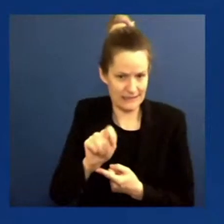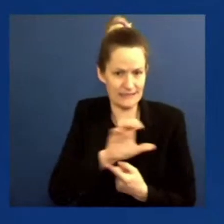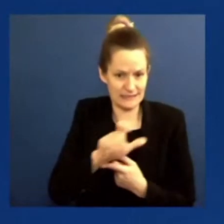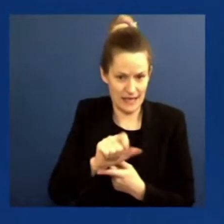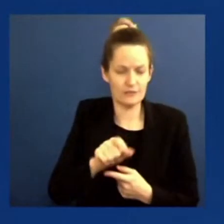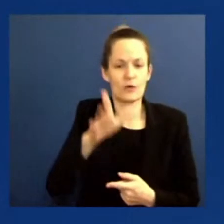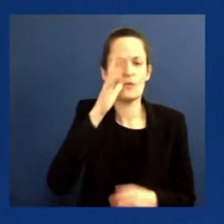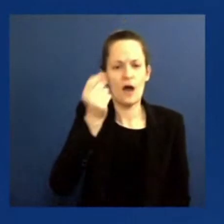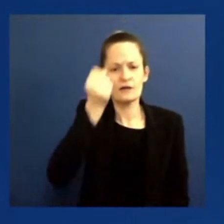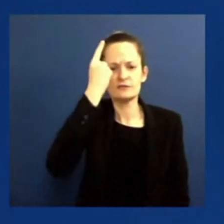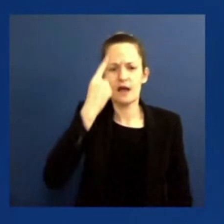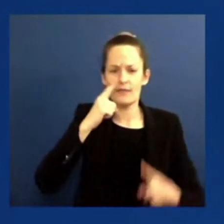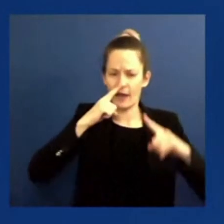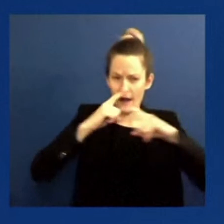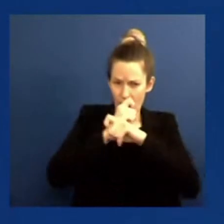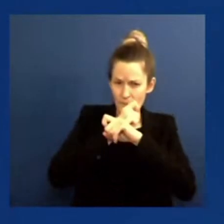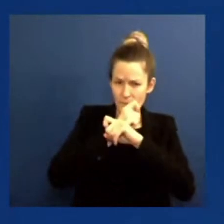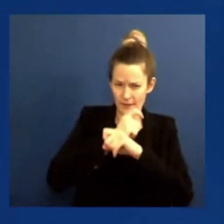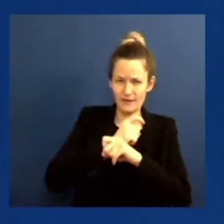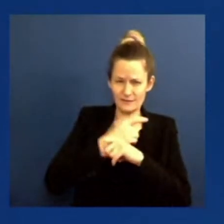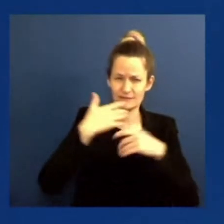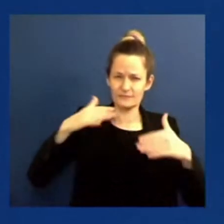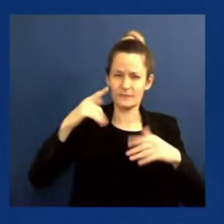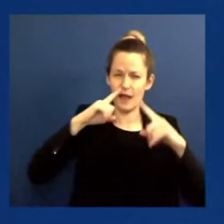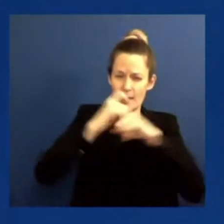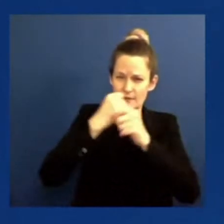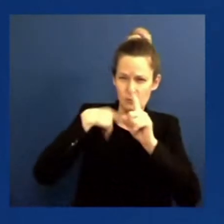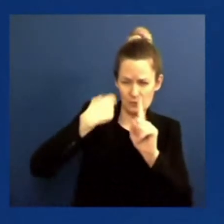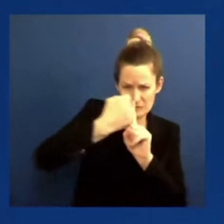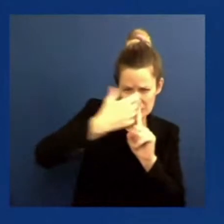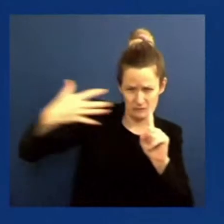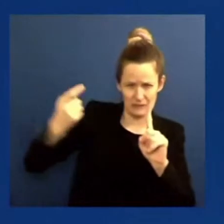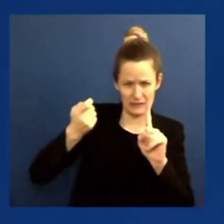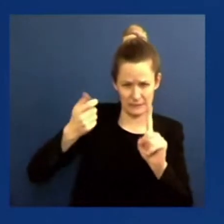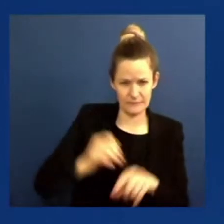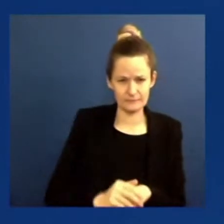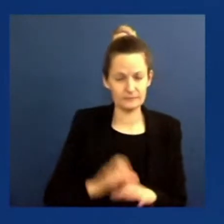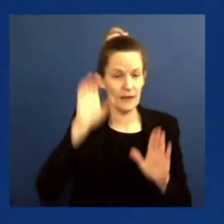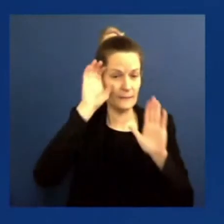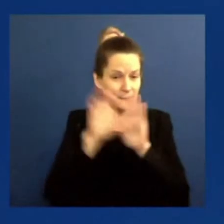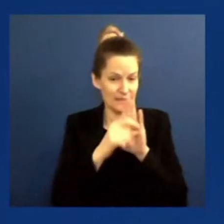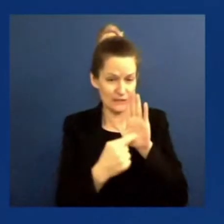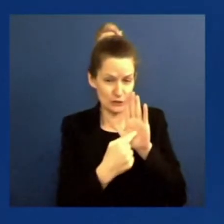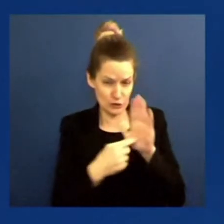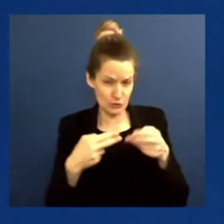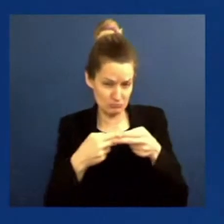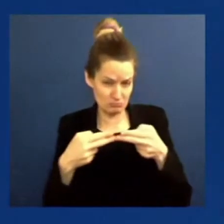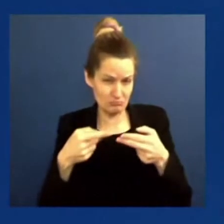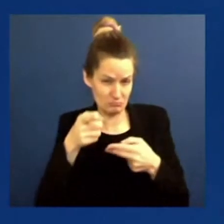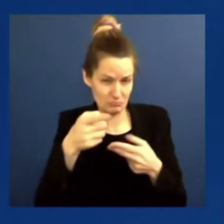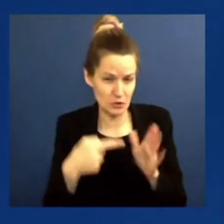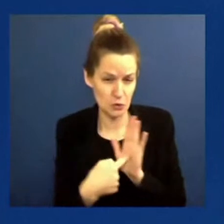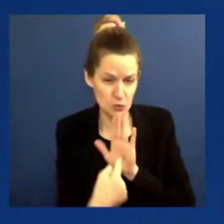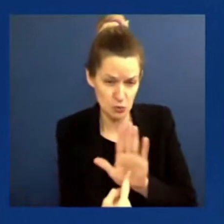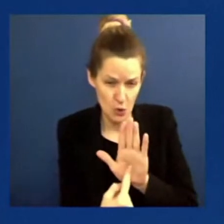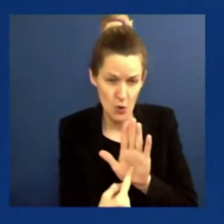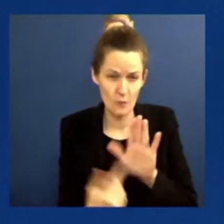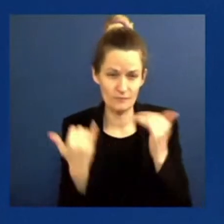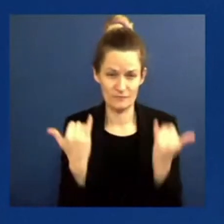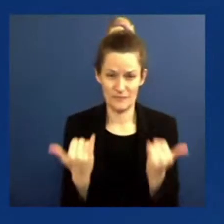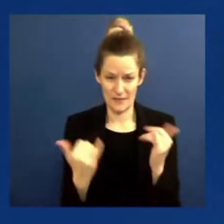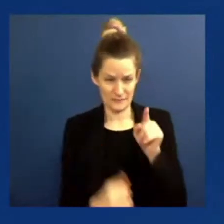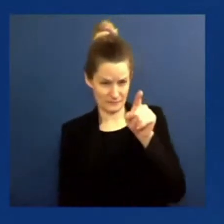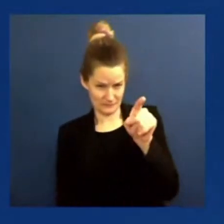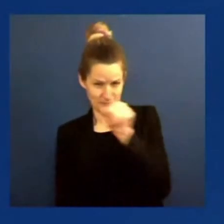slide. So this is a picture schematically of the now spike of the